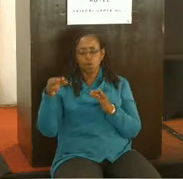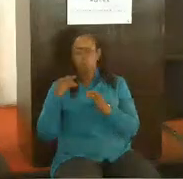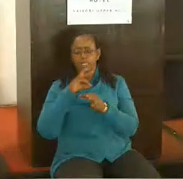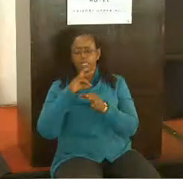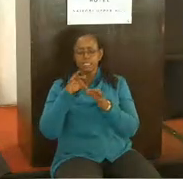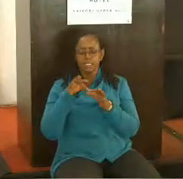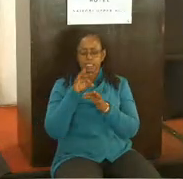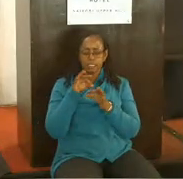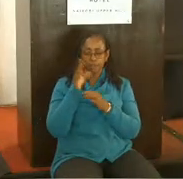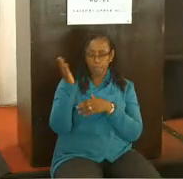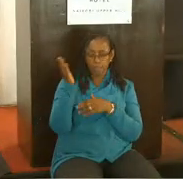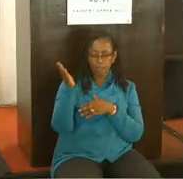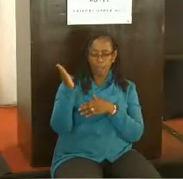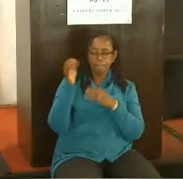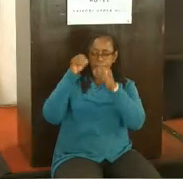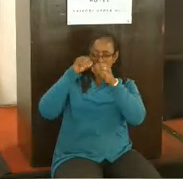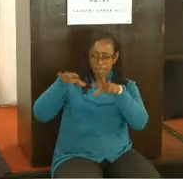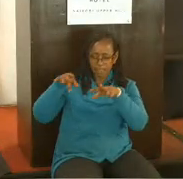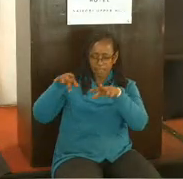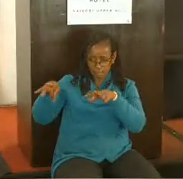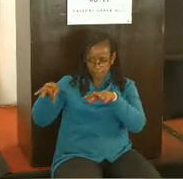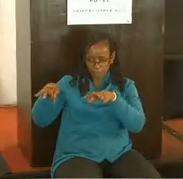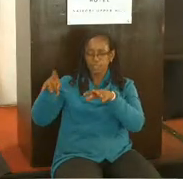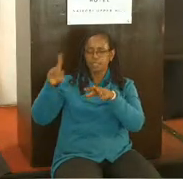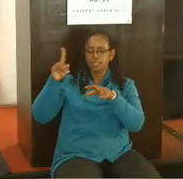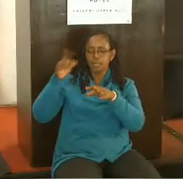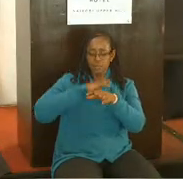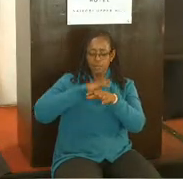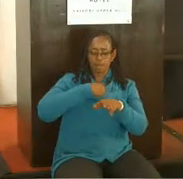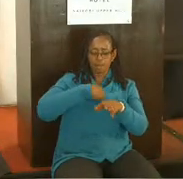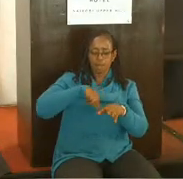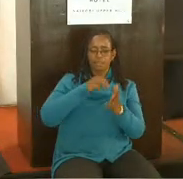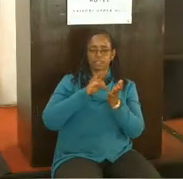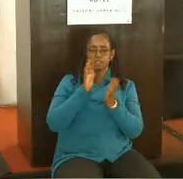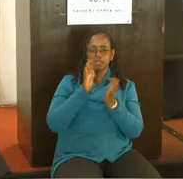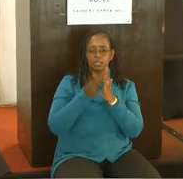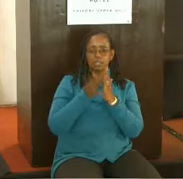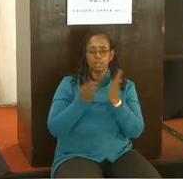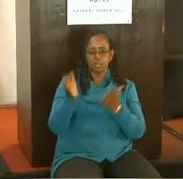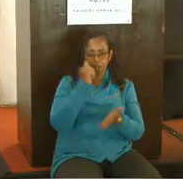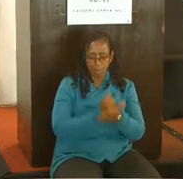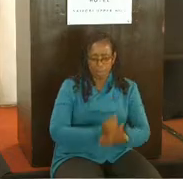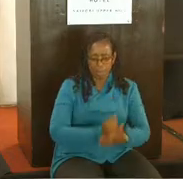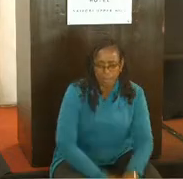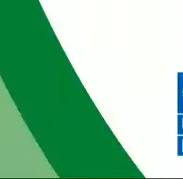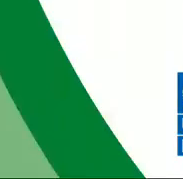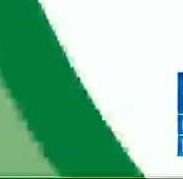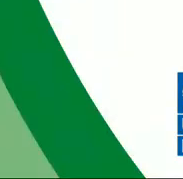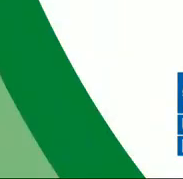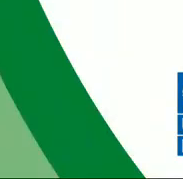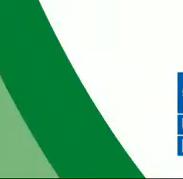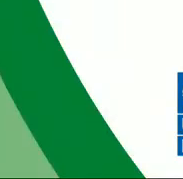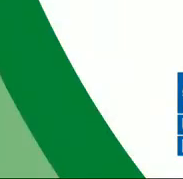that we've been provided bless it let it nourish Us in Jesus mighty name thank you